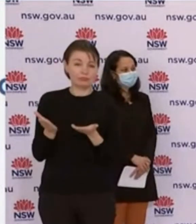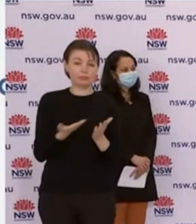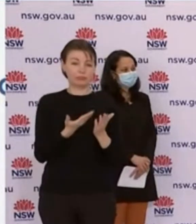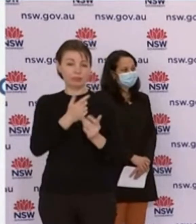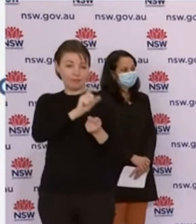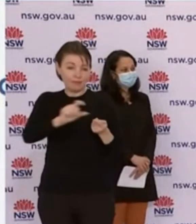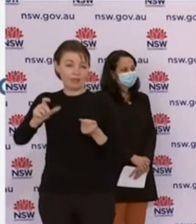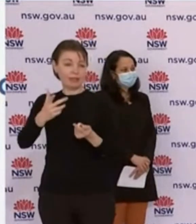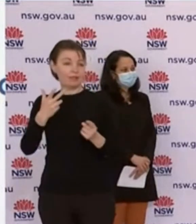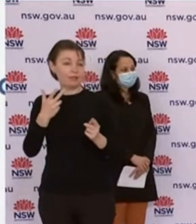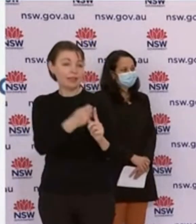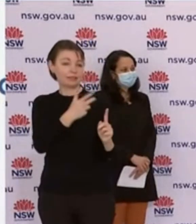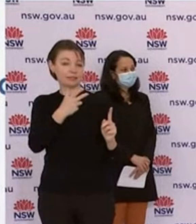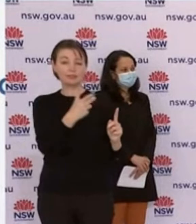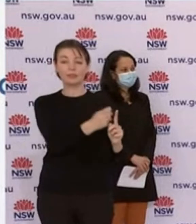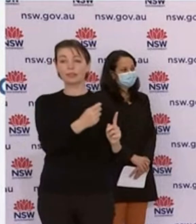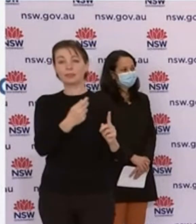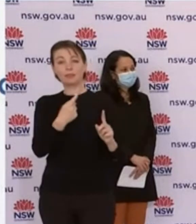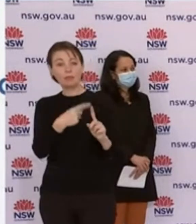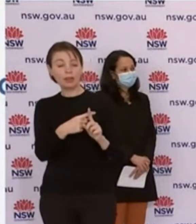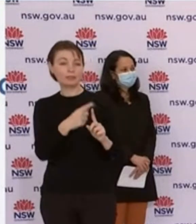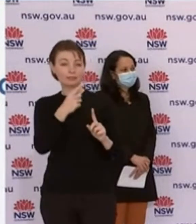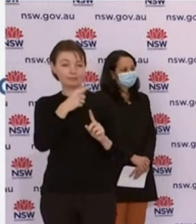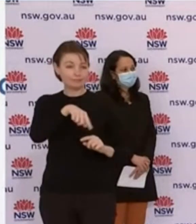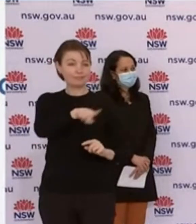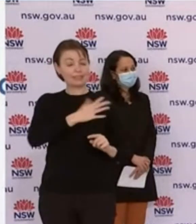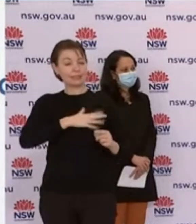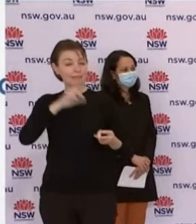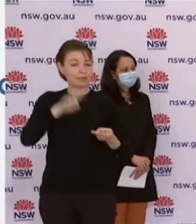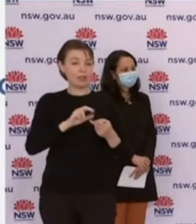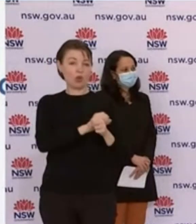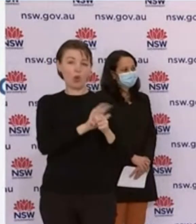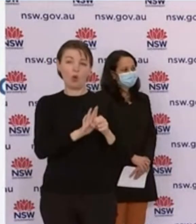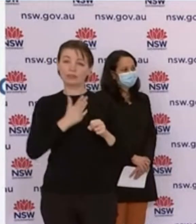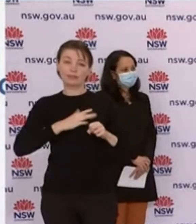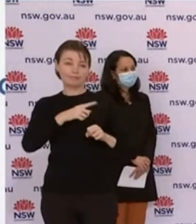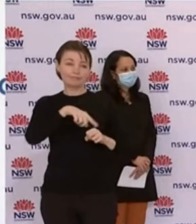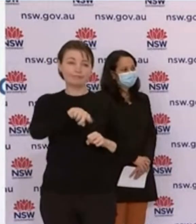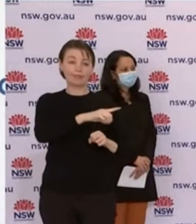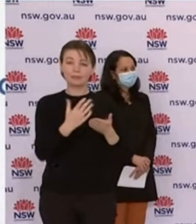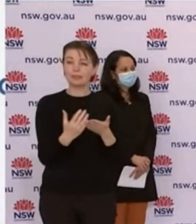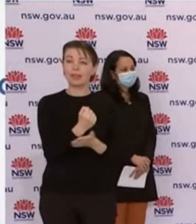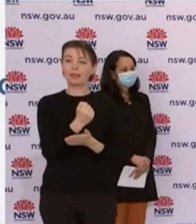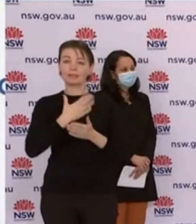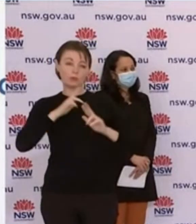get vaccinated, because not only will that save the lives of many in their community and save the lives of their loved ones, but it will also help